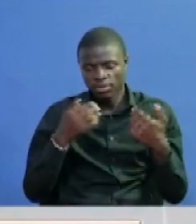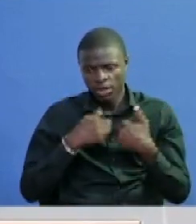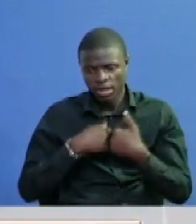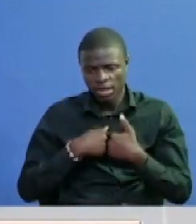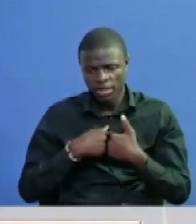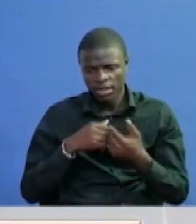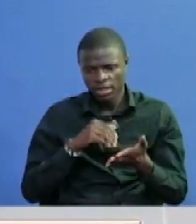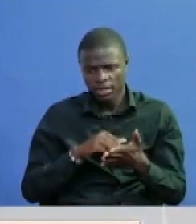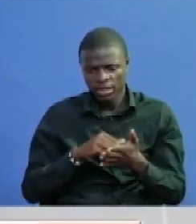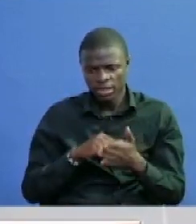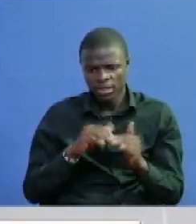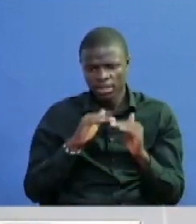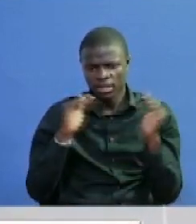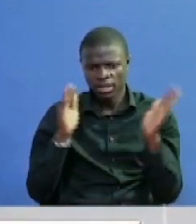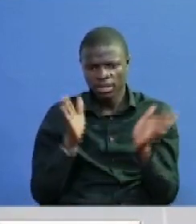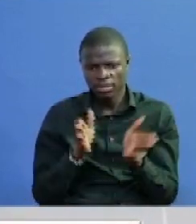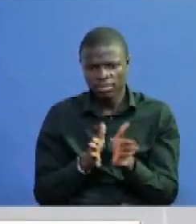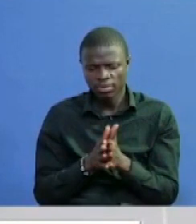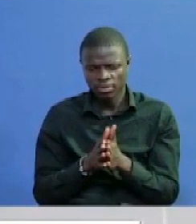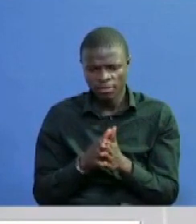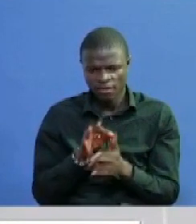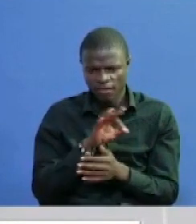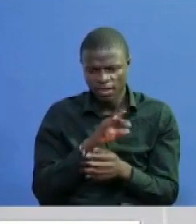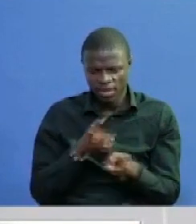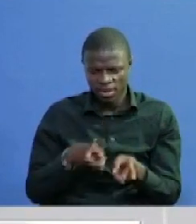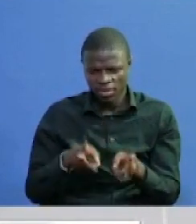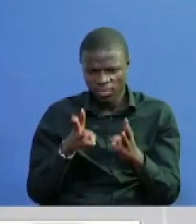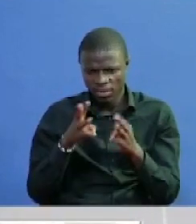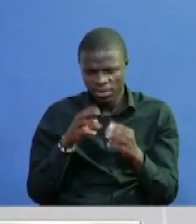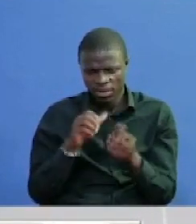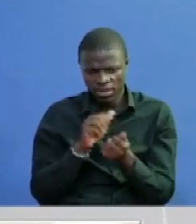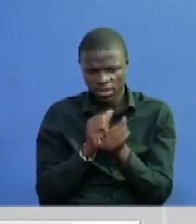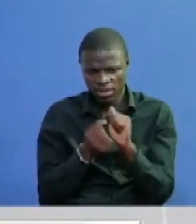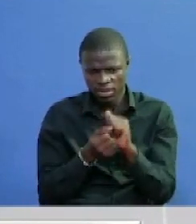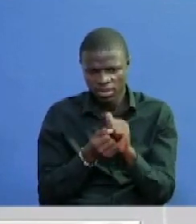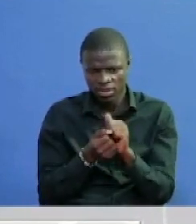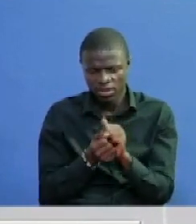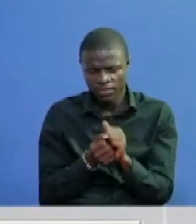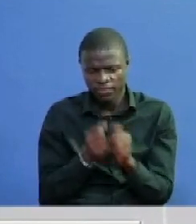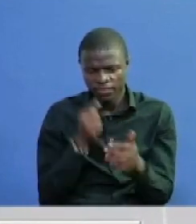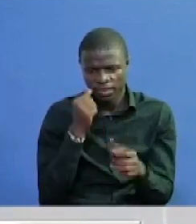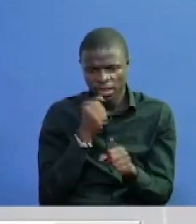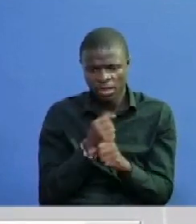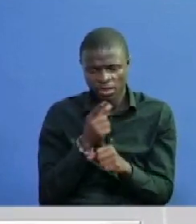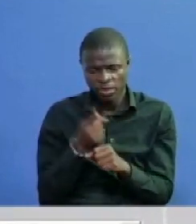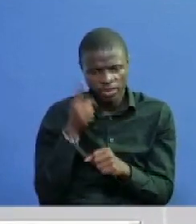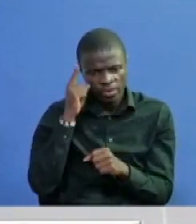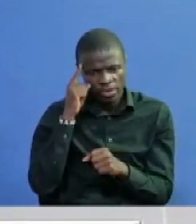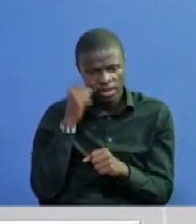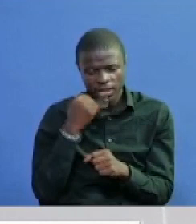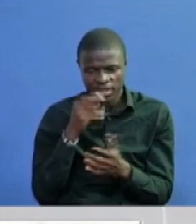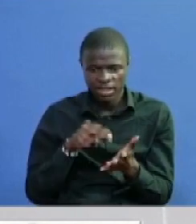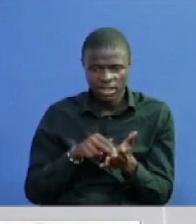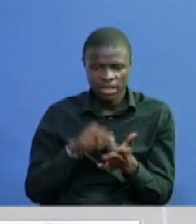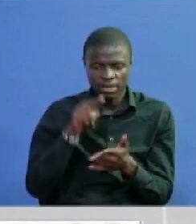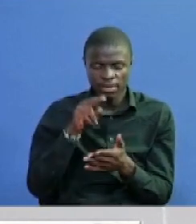at the table in finding ways on how the reconstitution of REBC will be done, do you think this is a step ahead